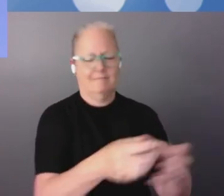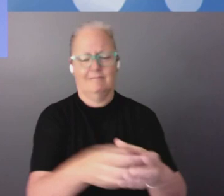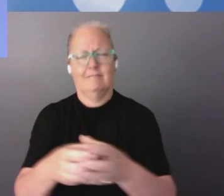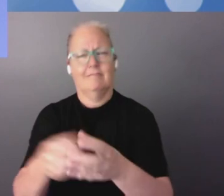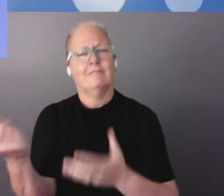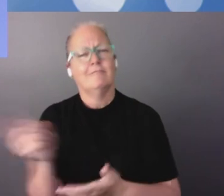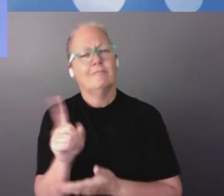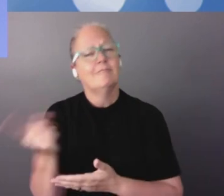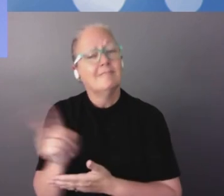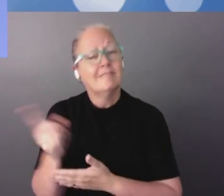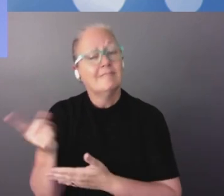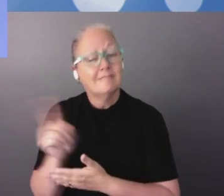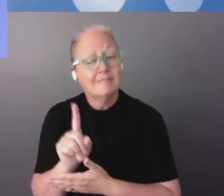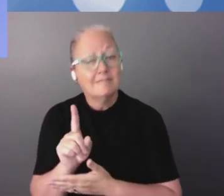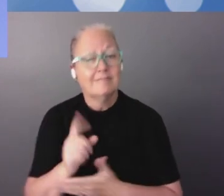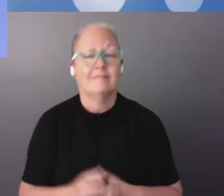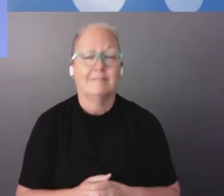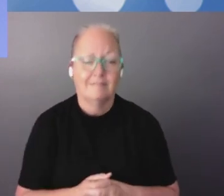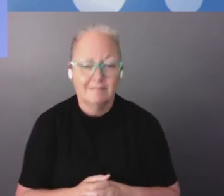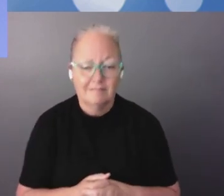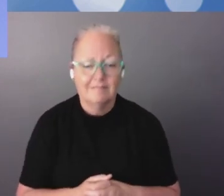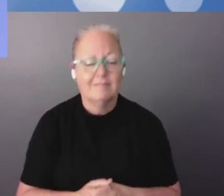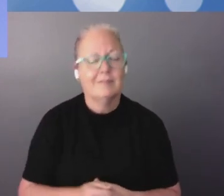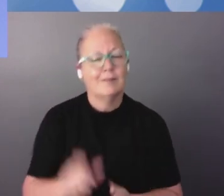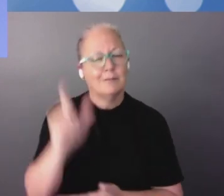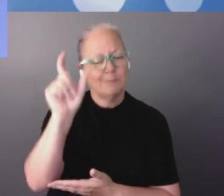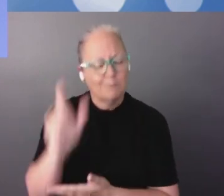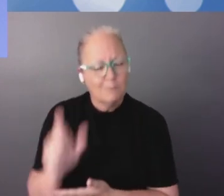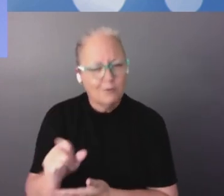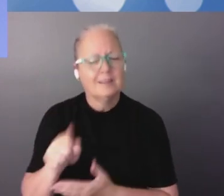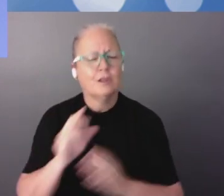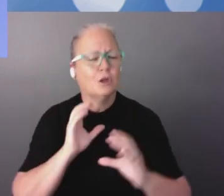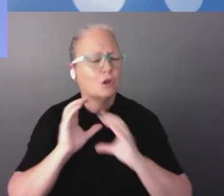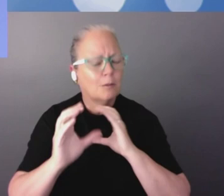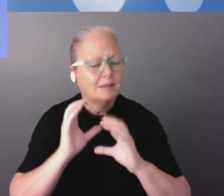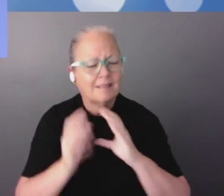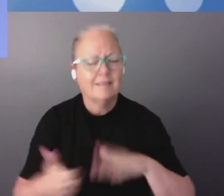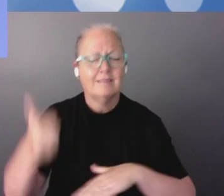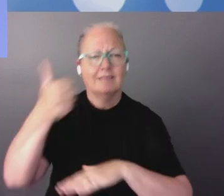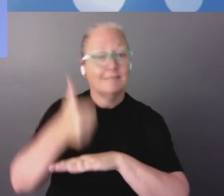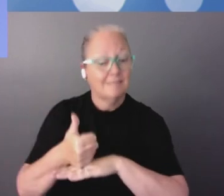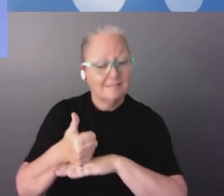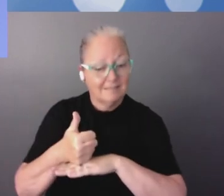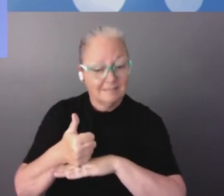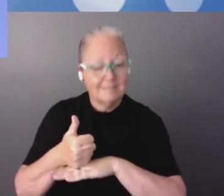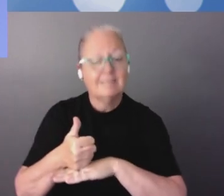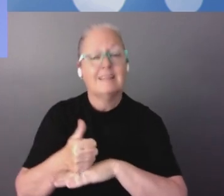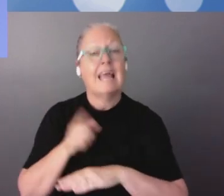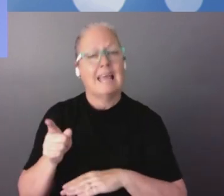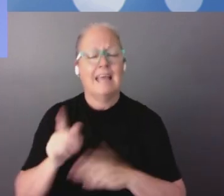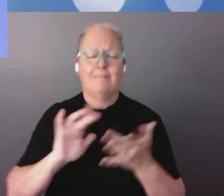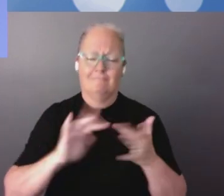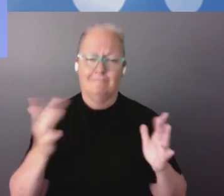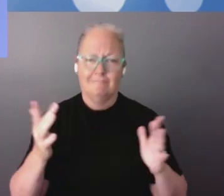I know that Doreen Bogdan-Martin, director of the Telecommunication Development Bureau, ITU, is with us online. Good morning,